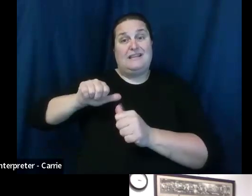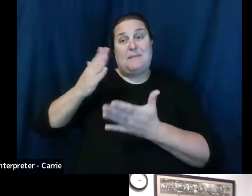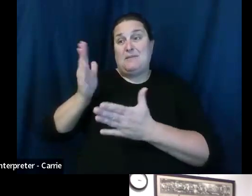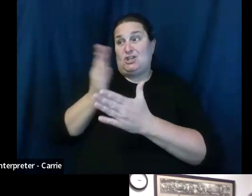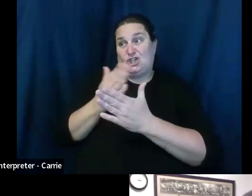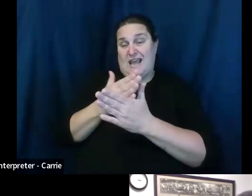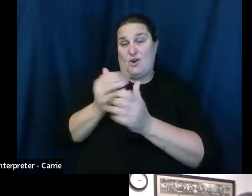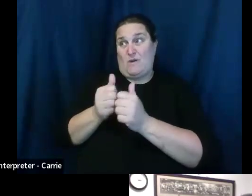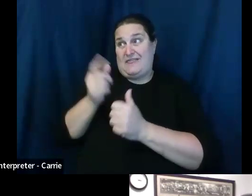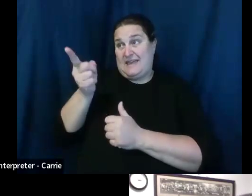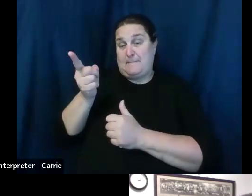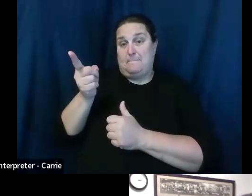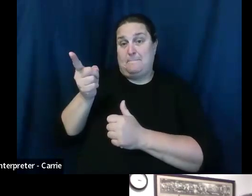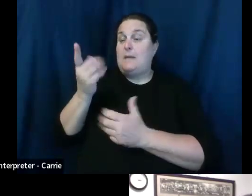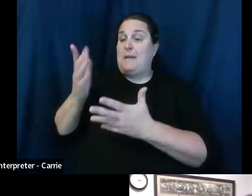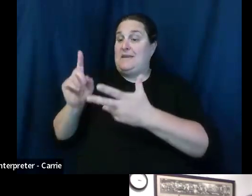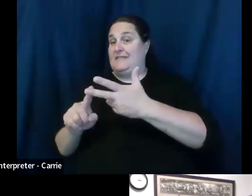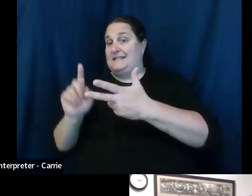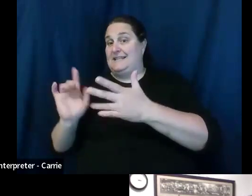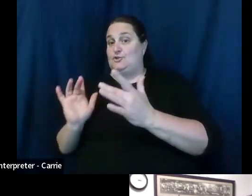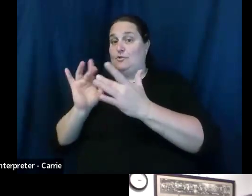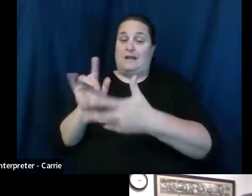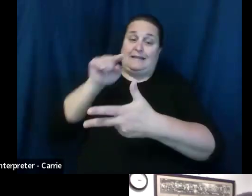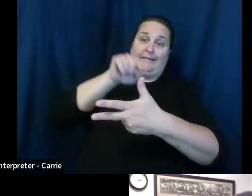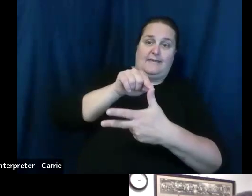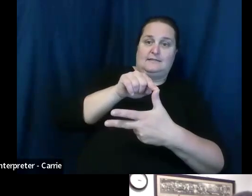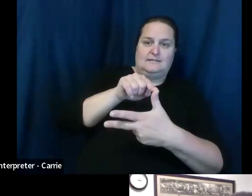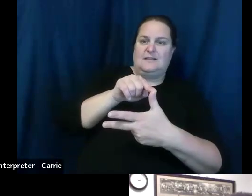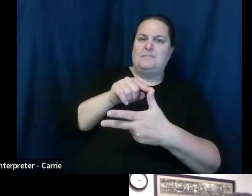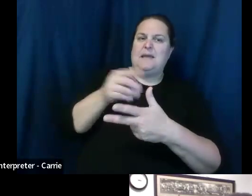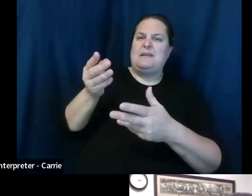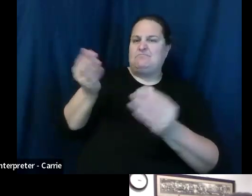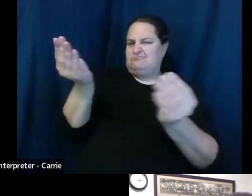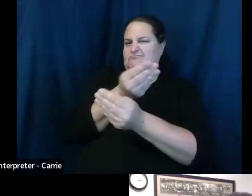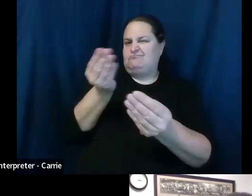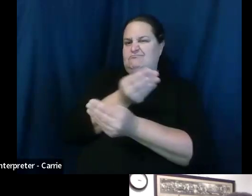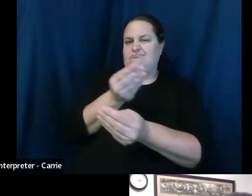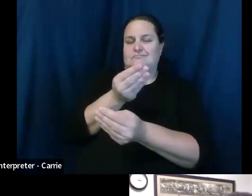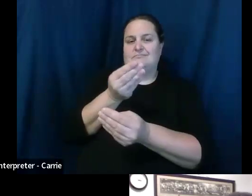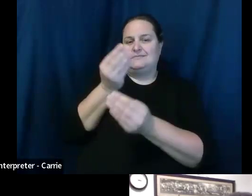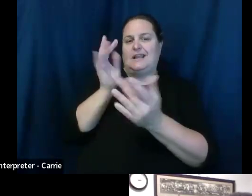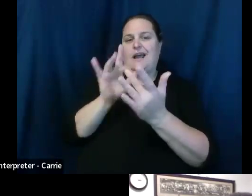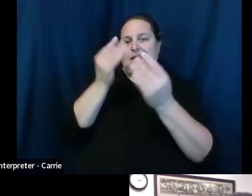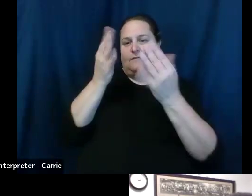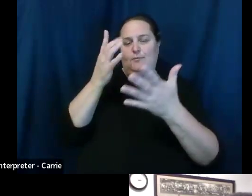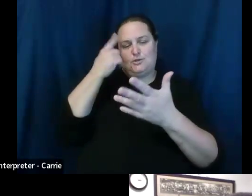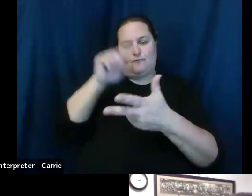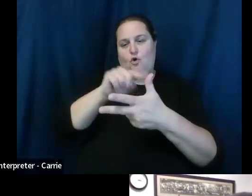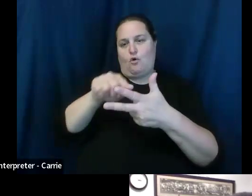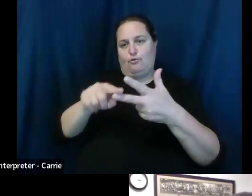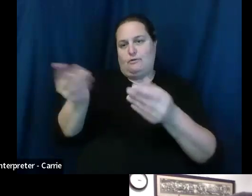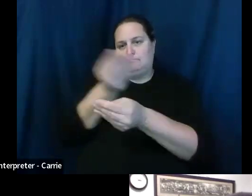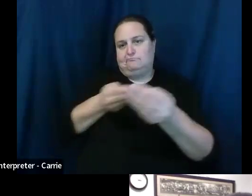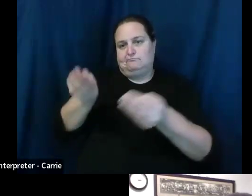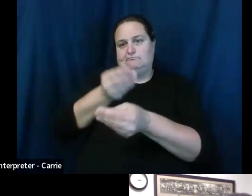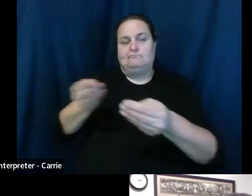case one of them needs to contact the other and it's not easy. Having a phone, having an email address,